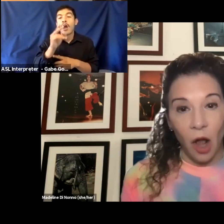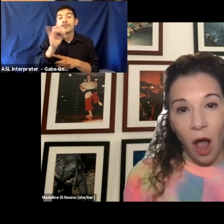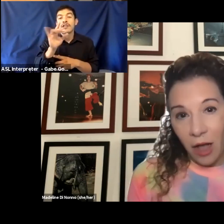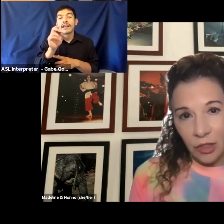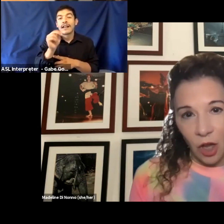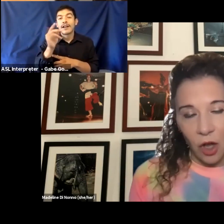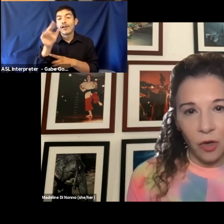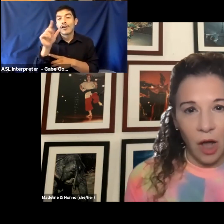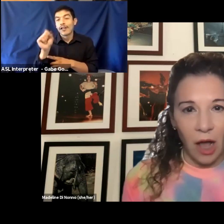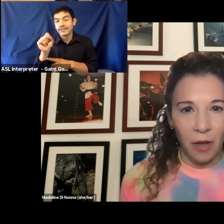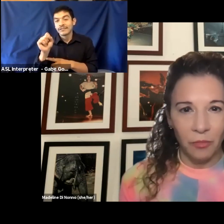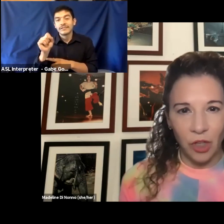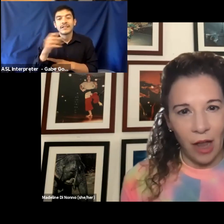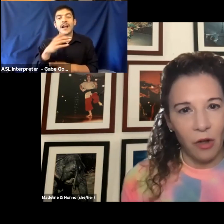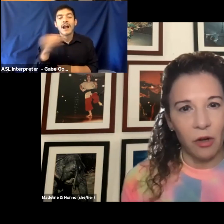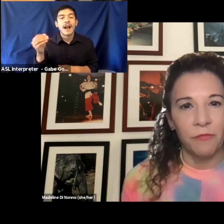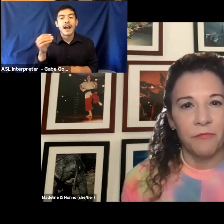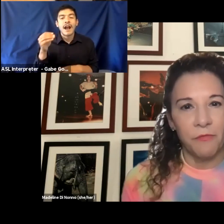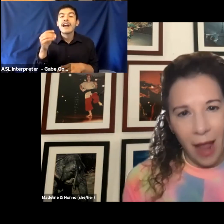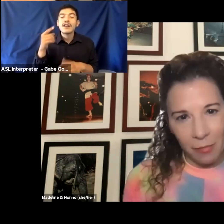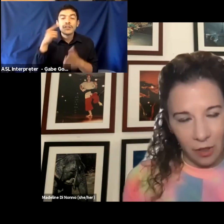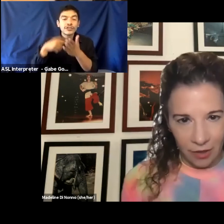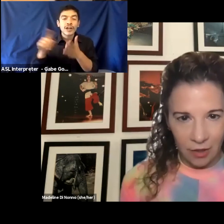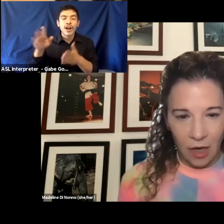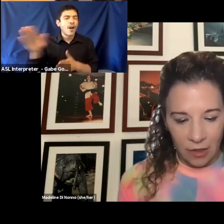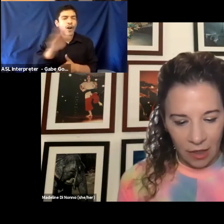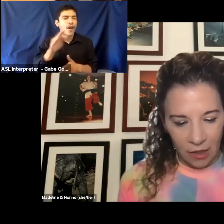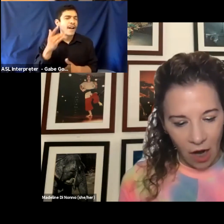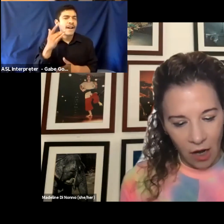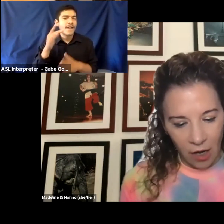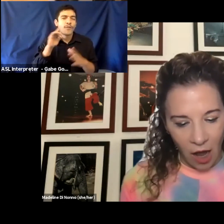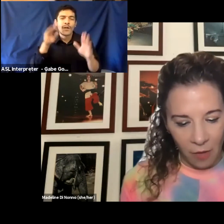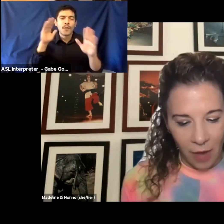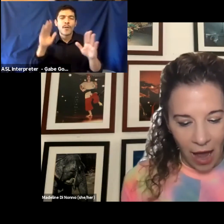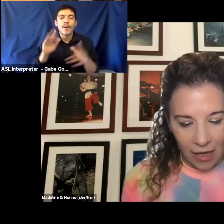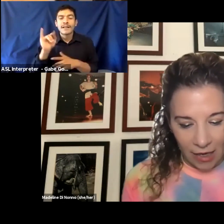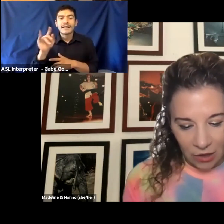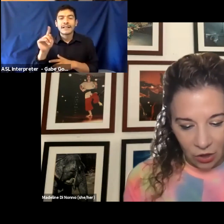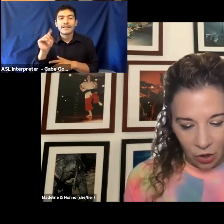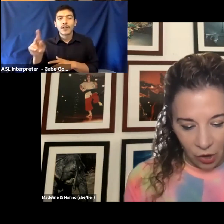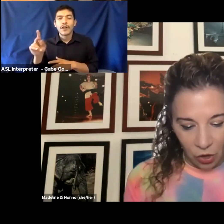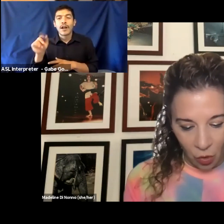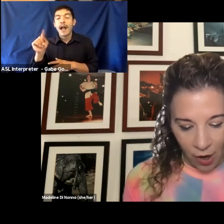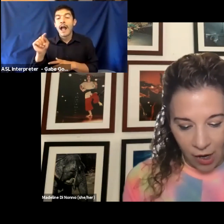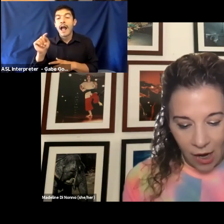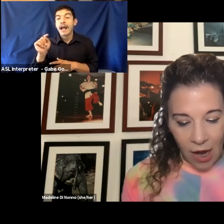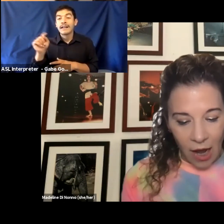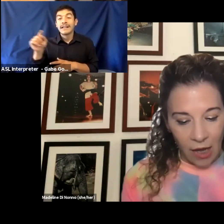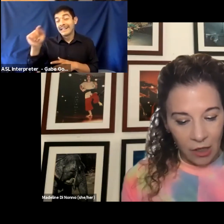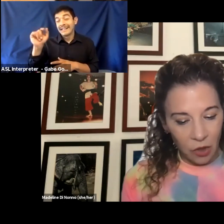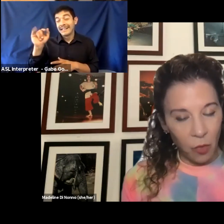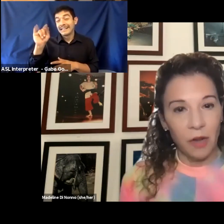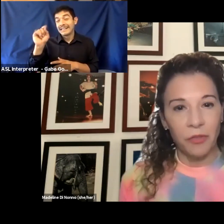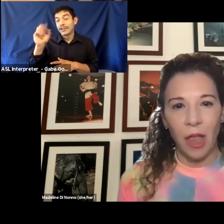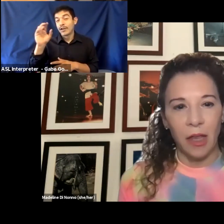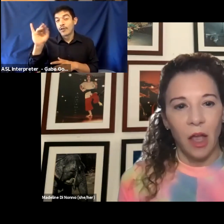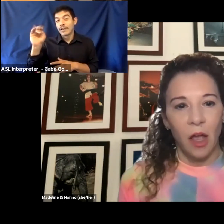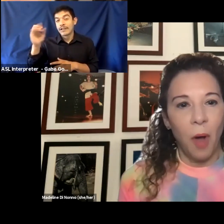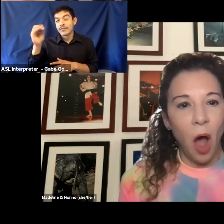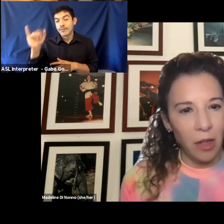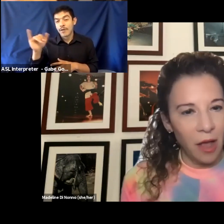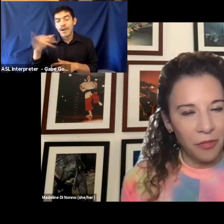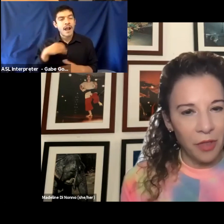and also check out her fabulous TikTok at It's Corinne Joy. And I just want to